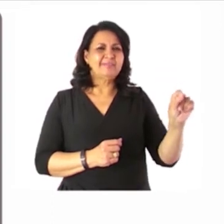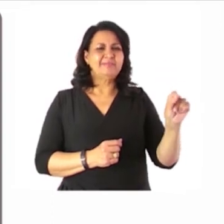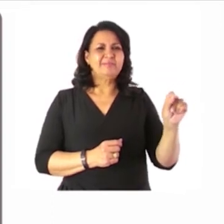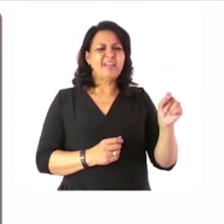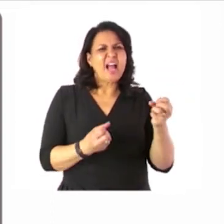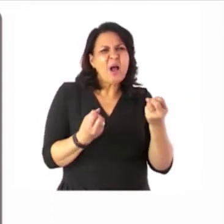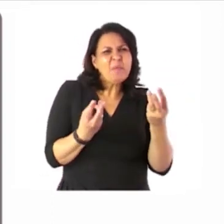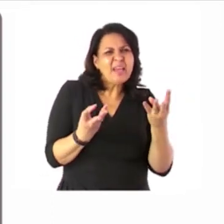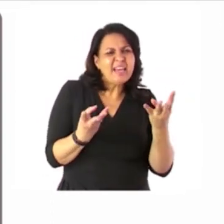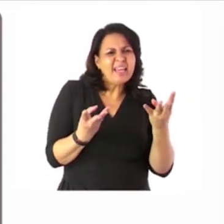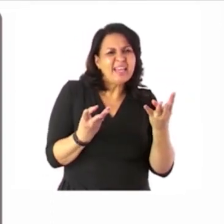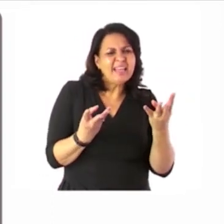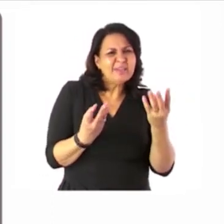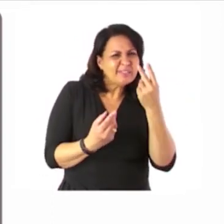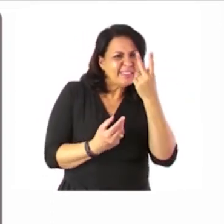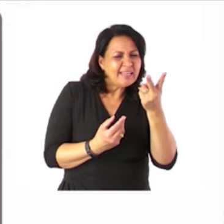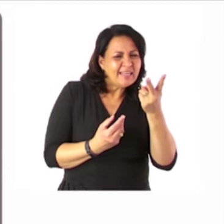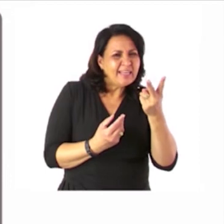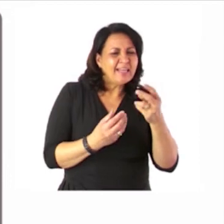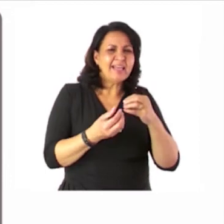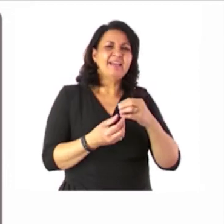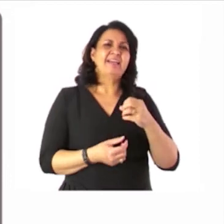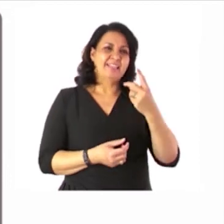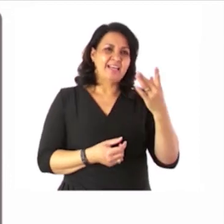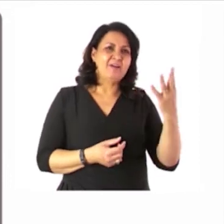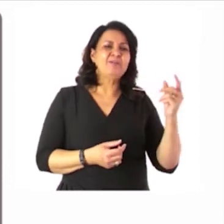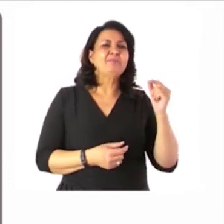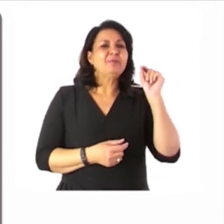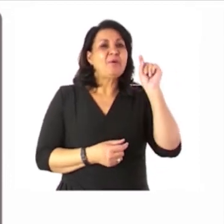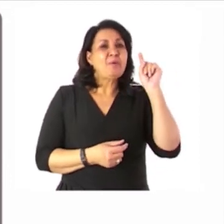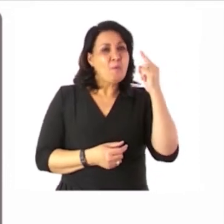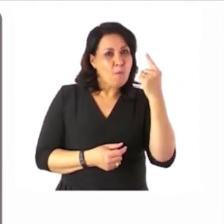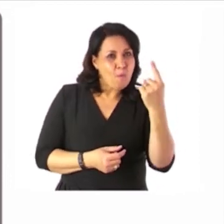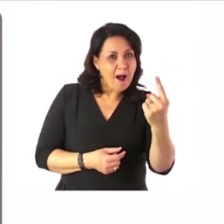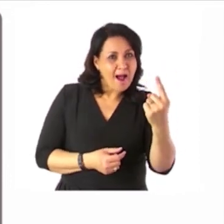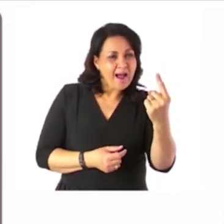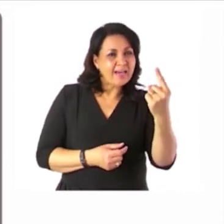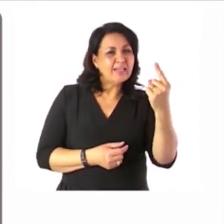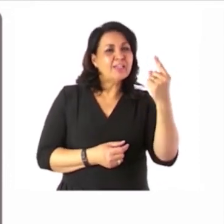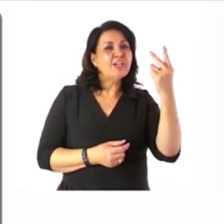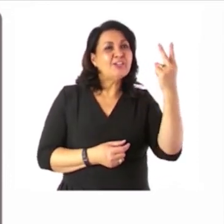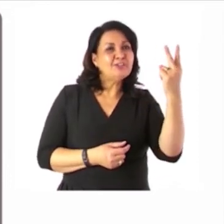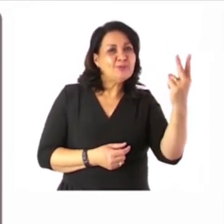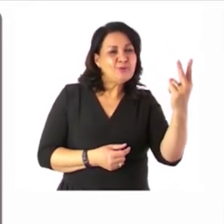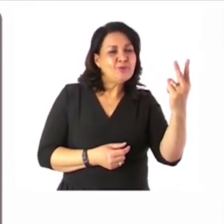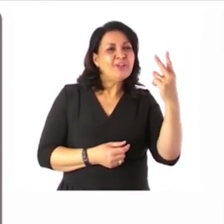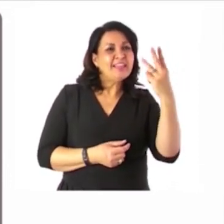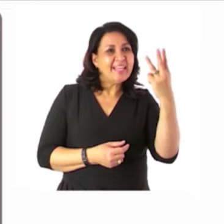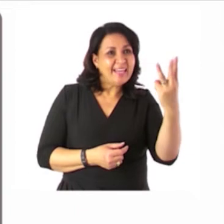can we see? Can we count? Oh yes, I can hear that. 1,